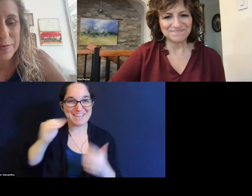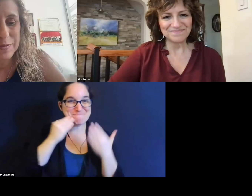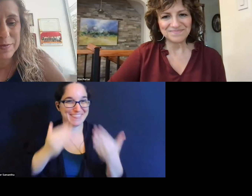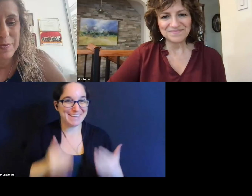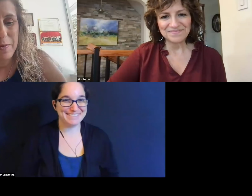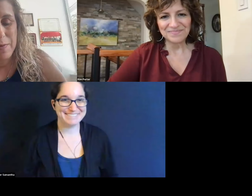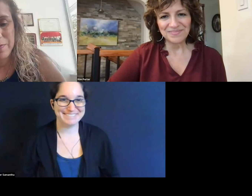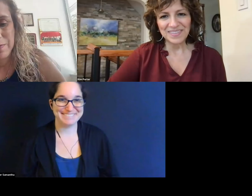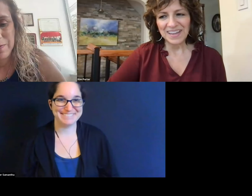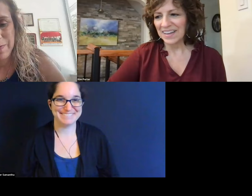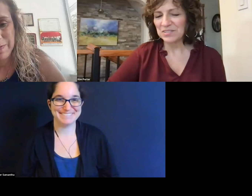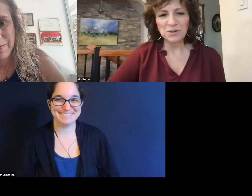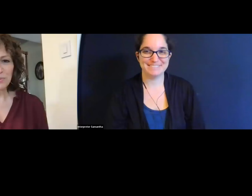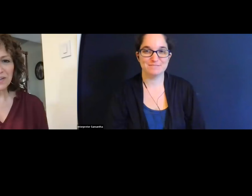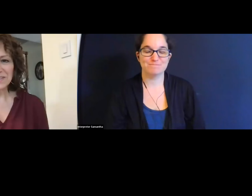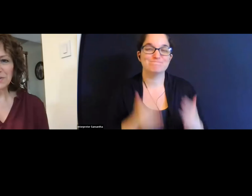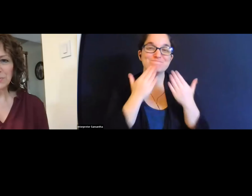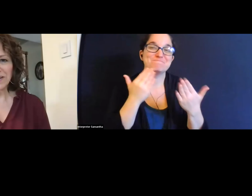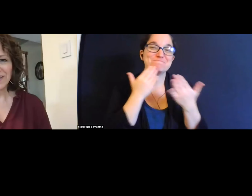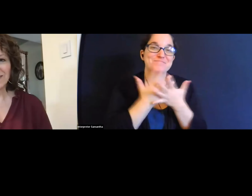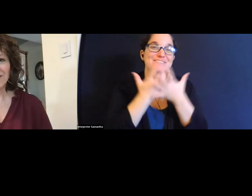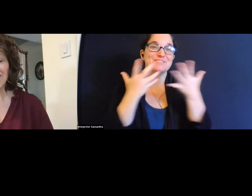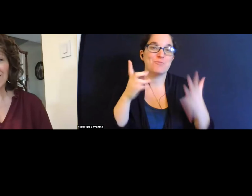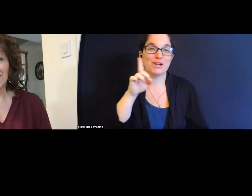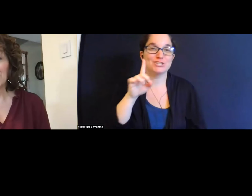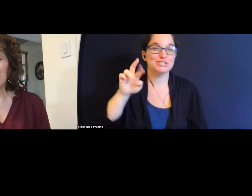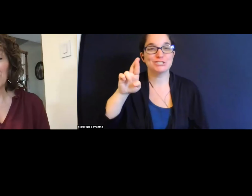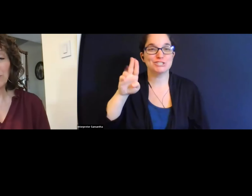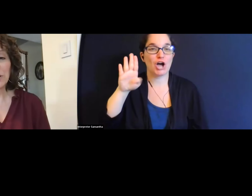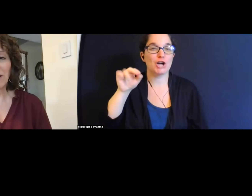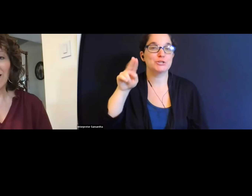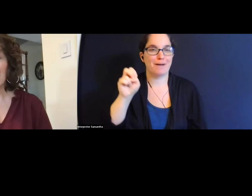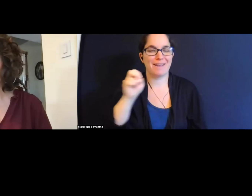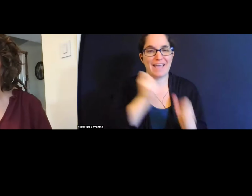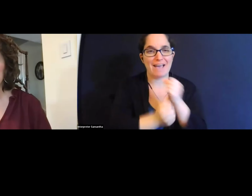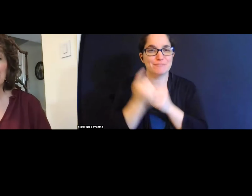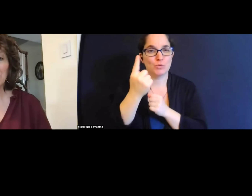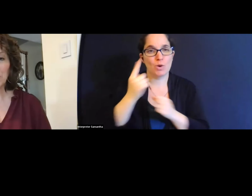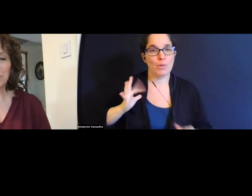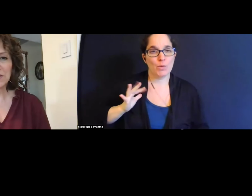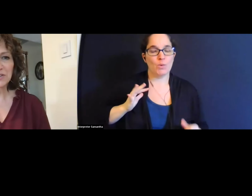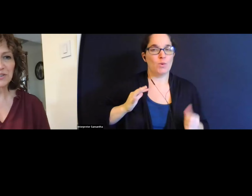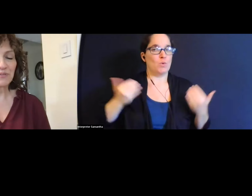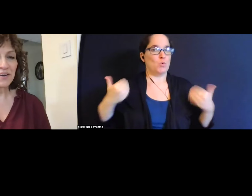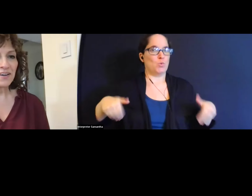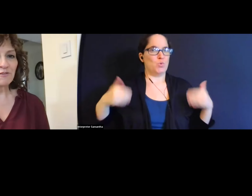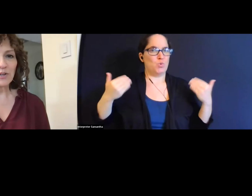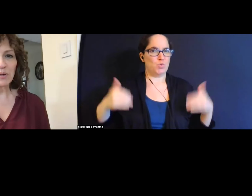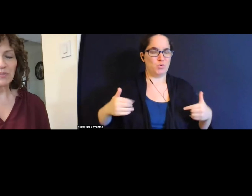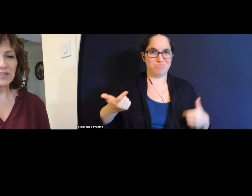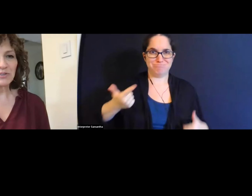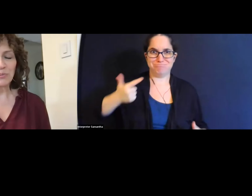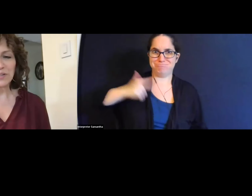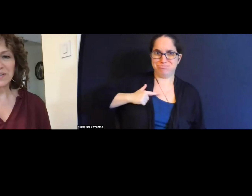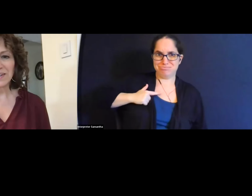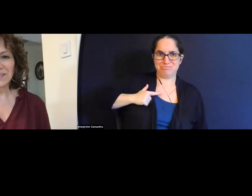you. Thank you so much, Dr. Bonnie, and thank you all. Boy, do I have the unenviable position of